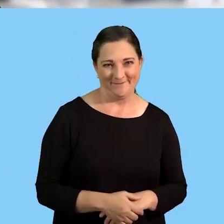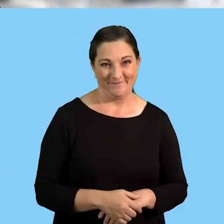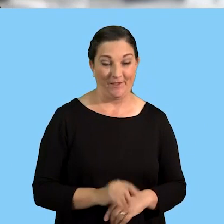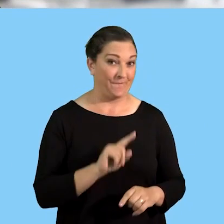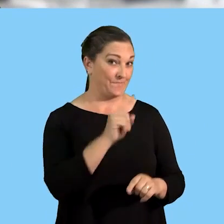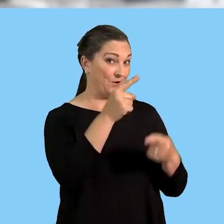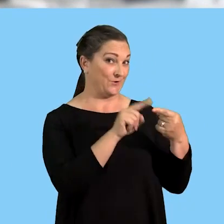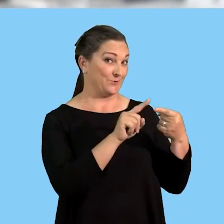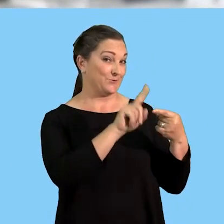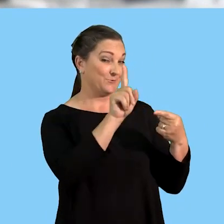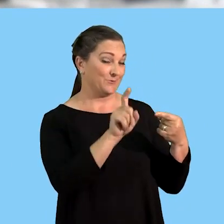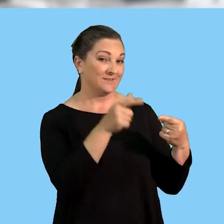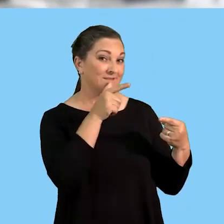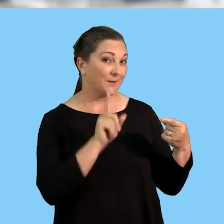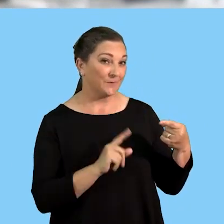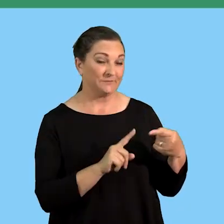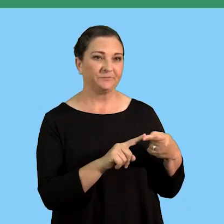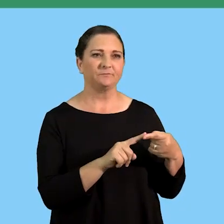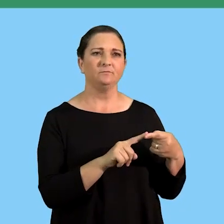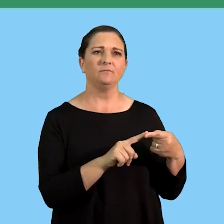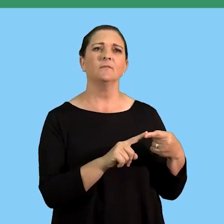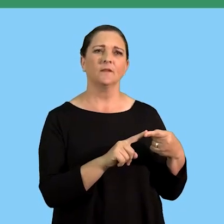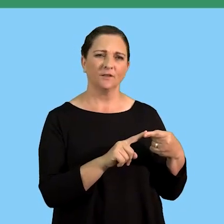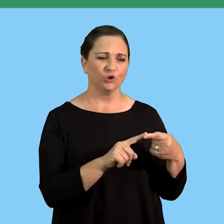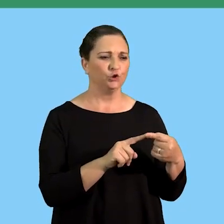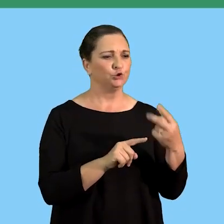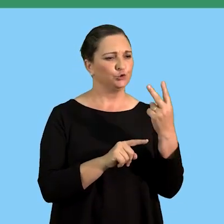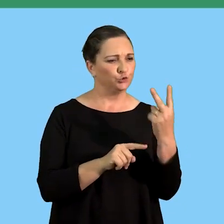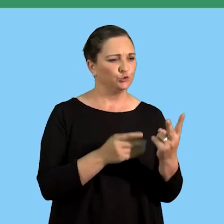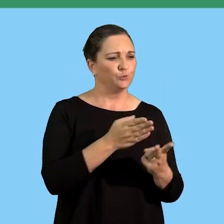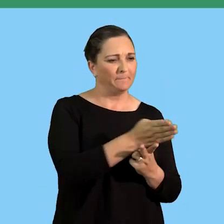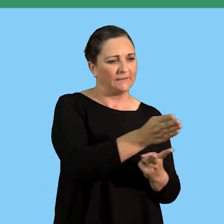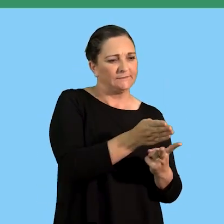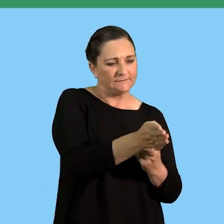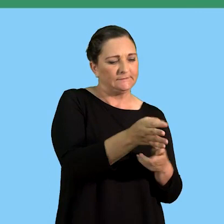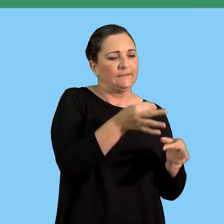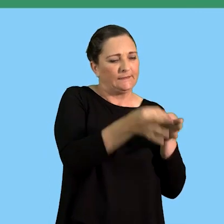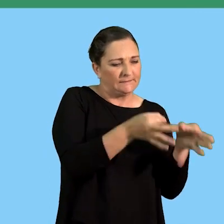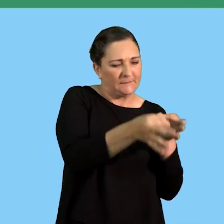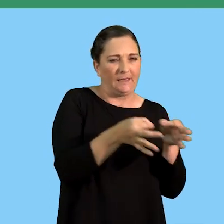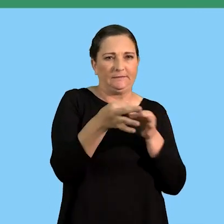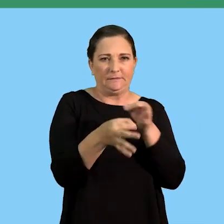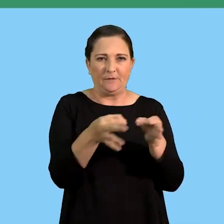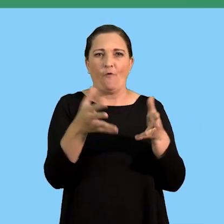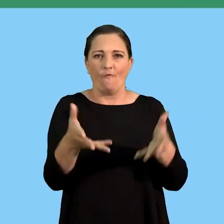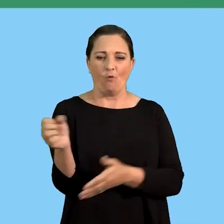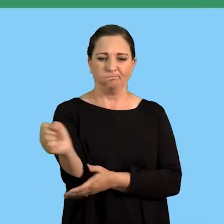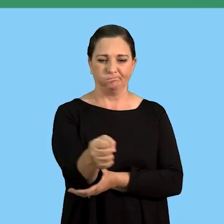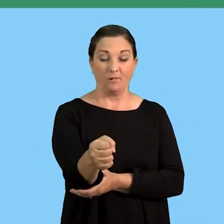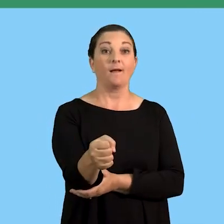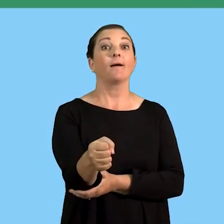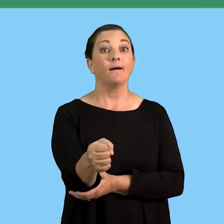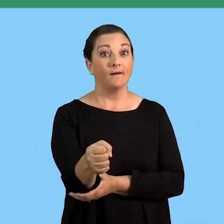at the first one, which says that we must explain two methods of recruitment and